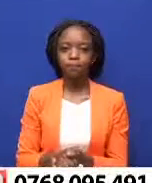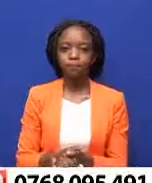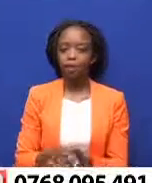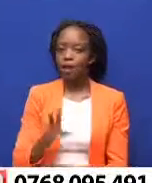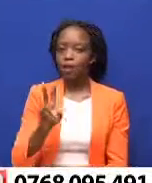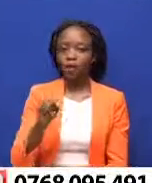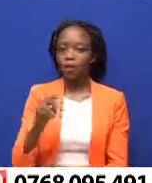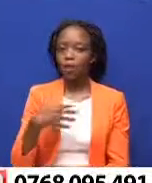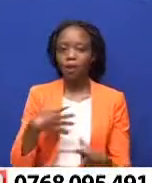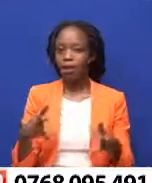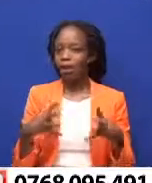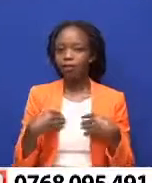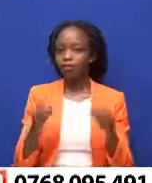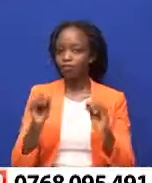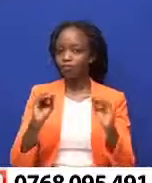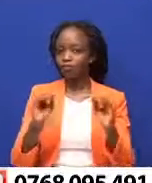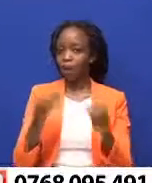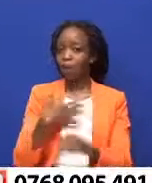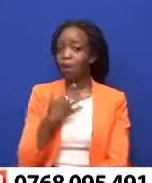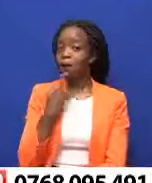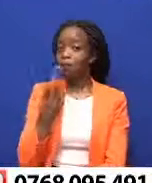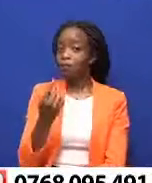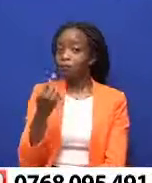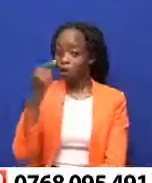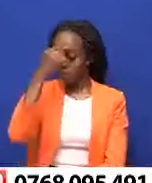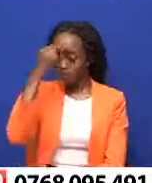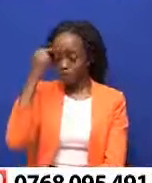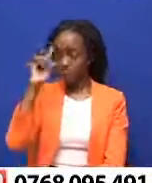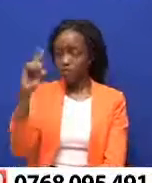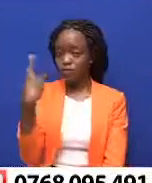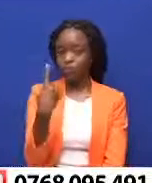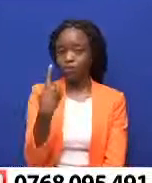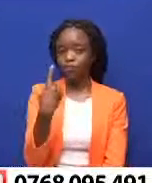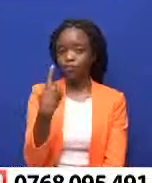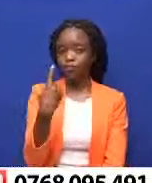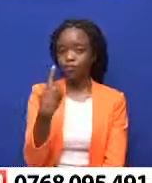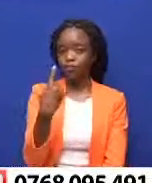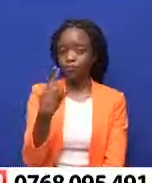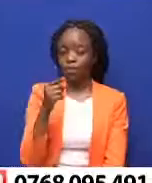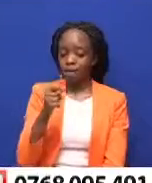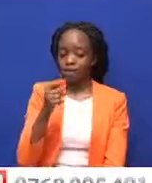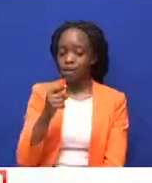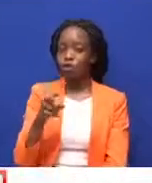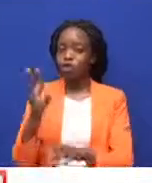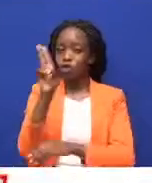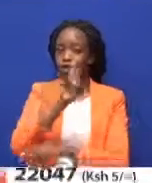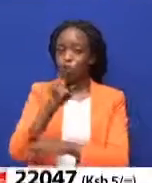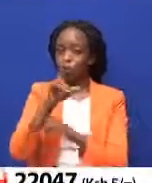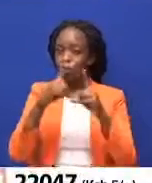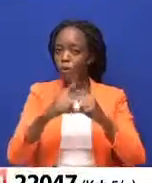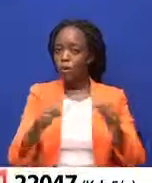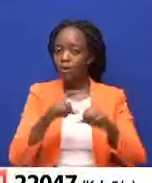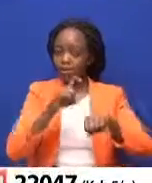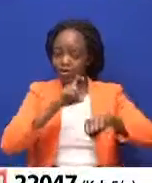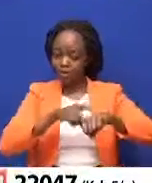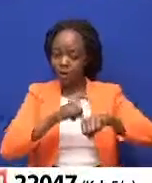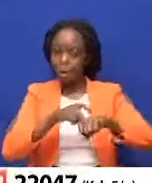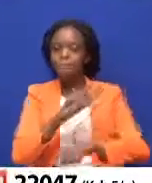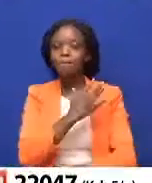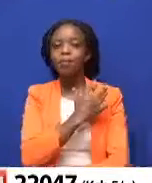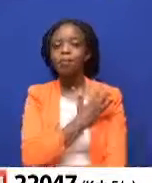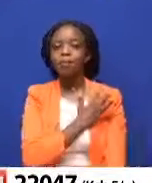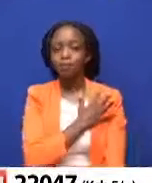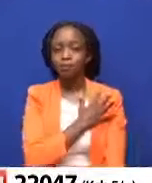No. I cannot say that. I'm saying this because, first and foremost, that reference of the phrase was used during the time